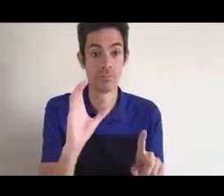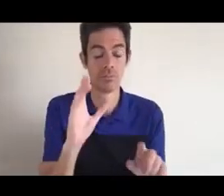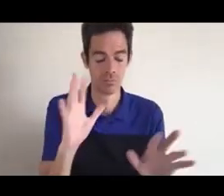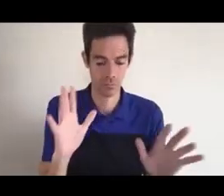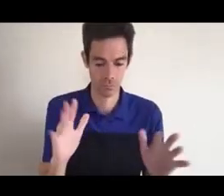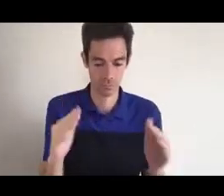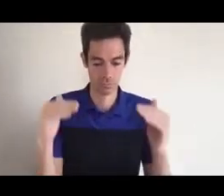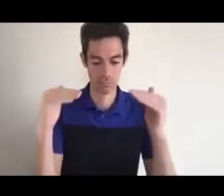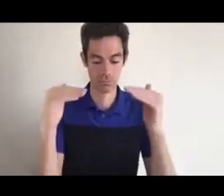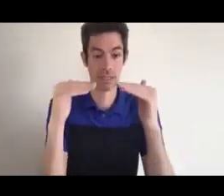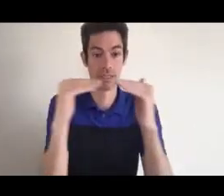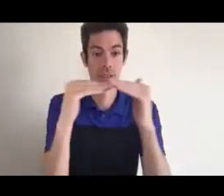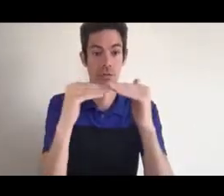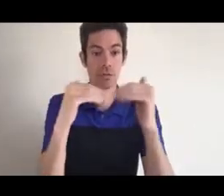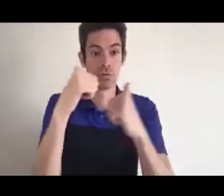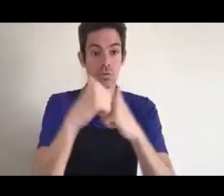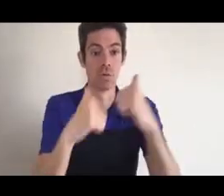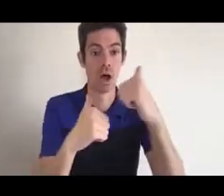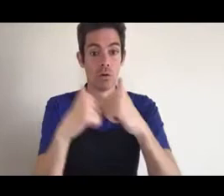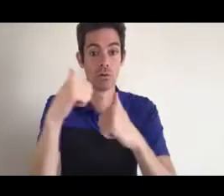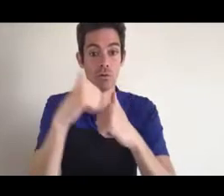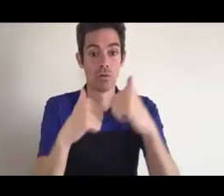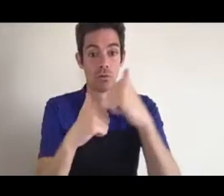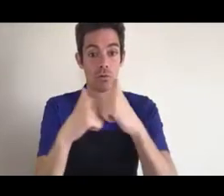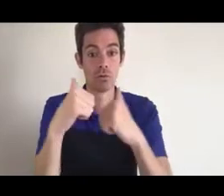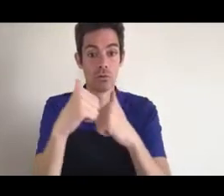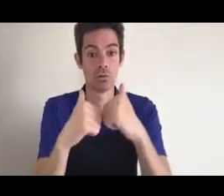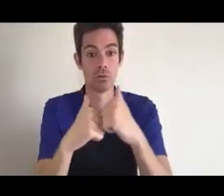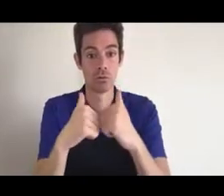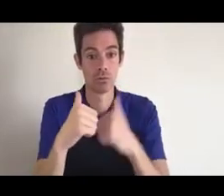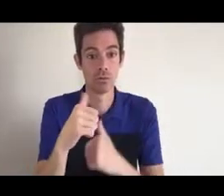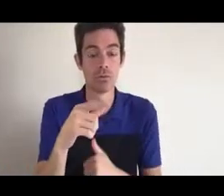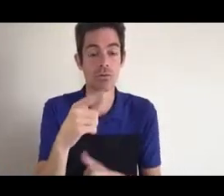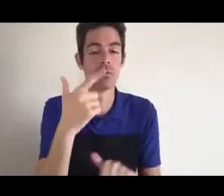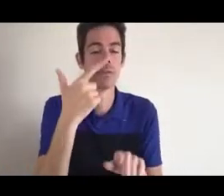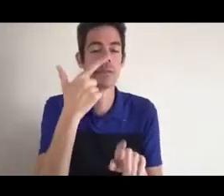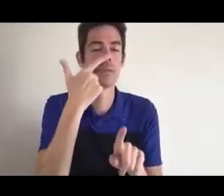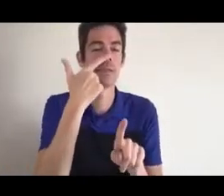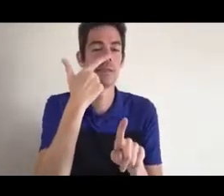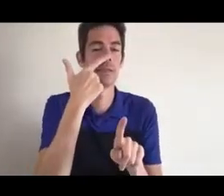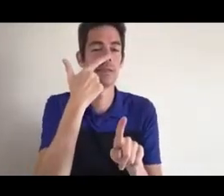Okay, so now equal structure.